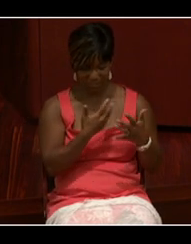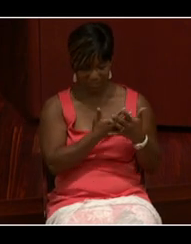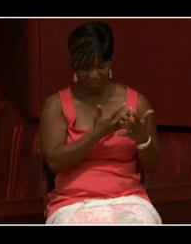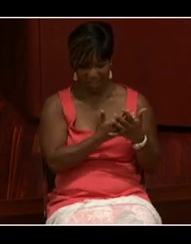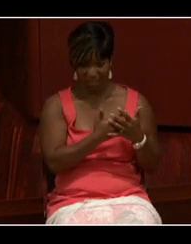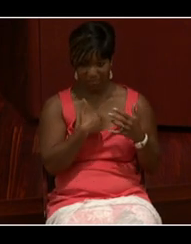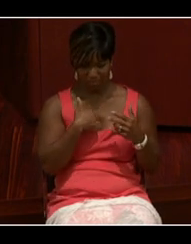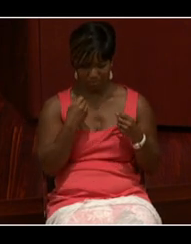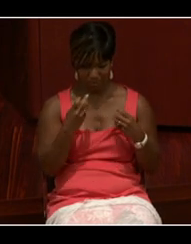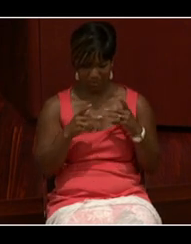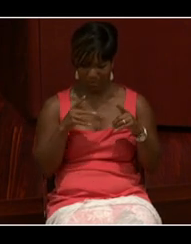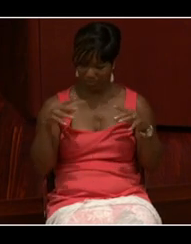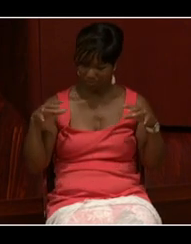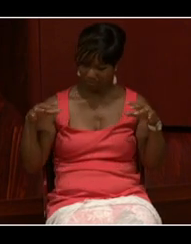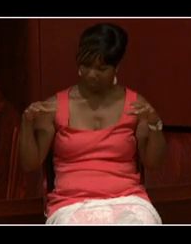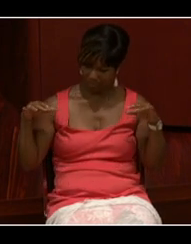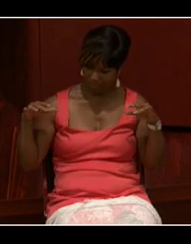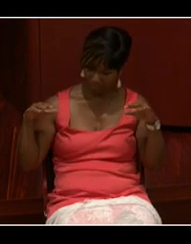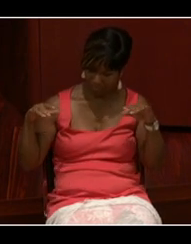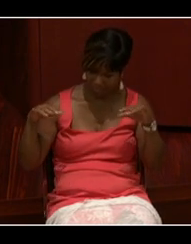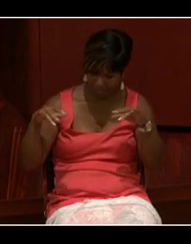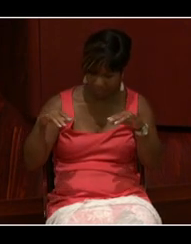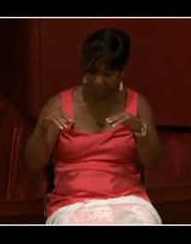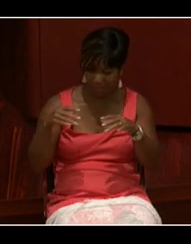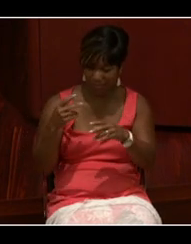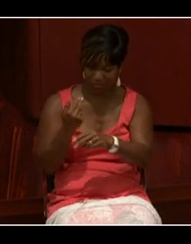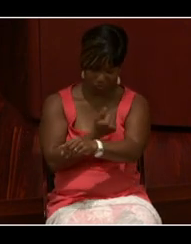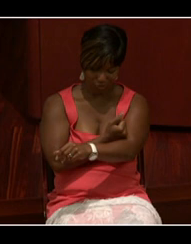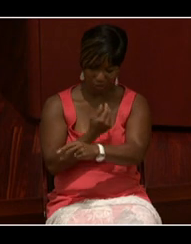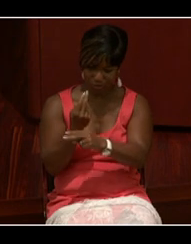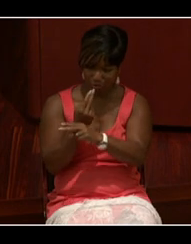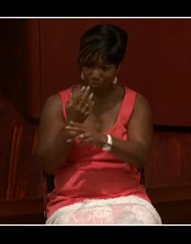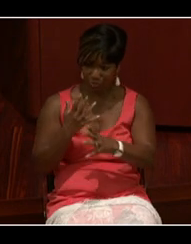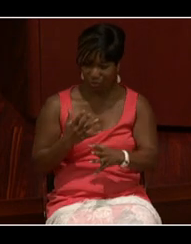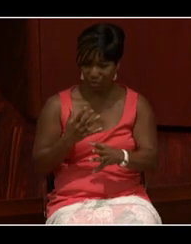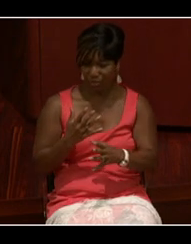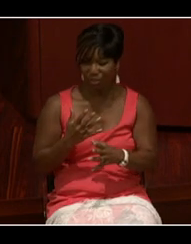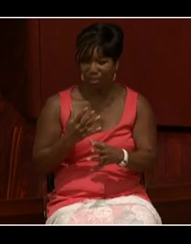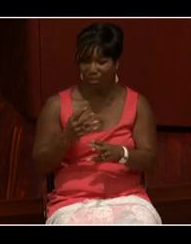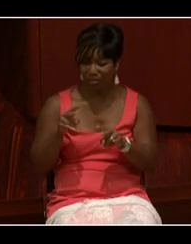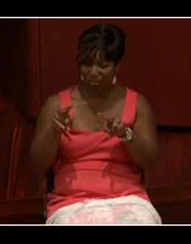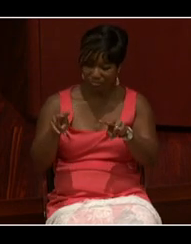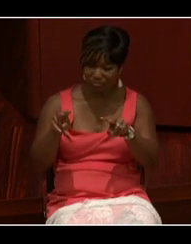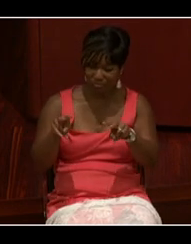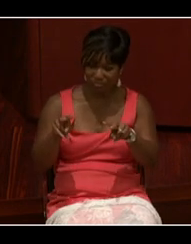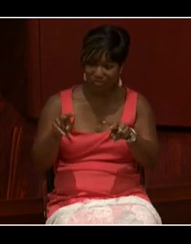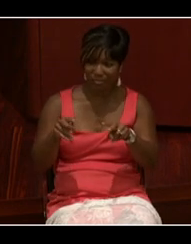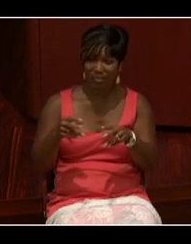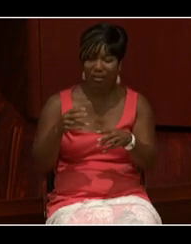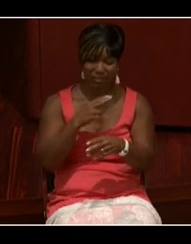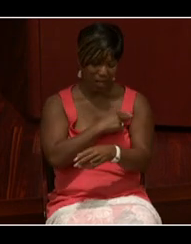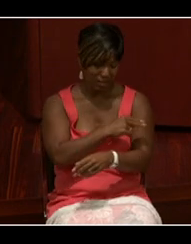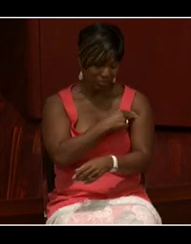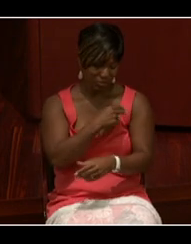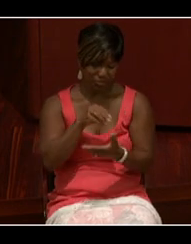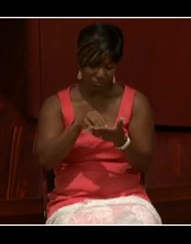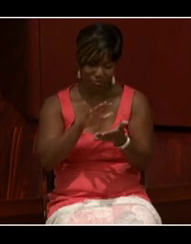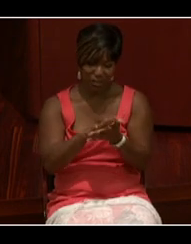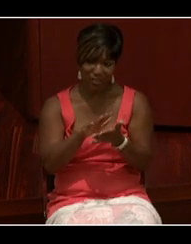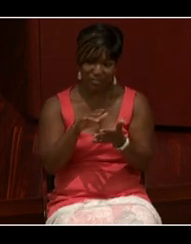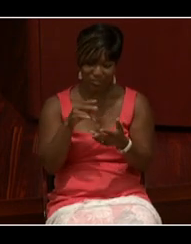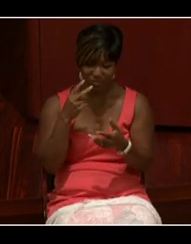whole crowd of drug users, and that who was a drug user would be found located on these hospital records.